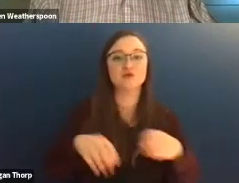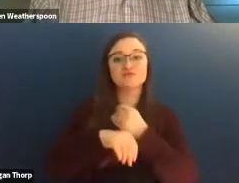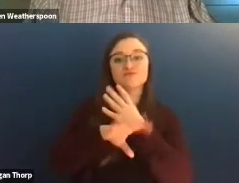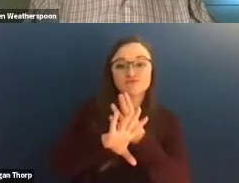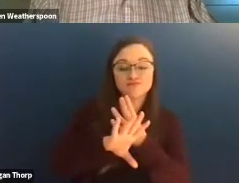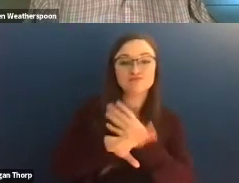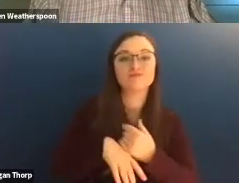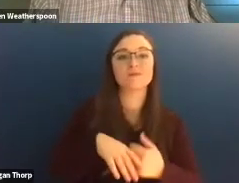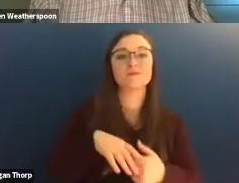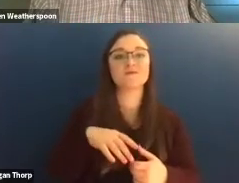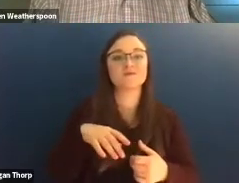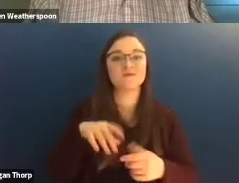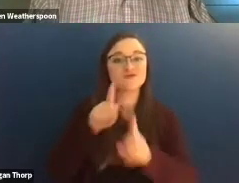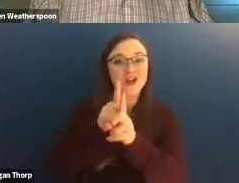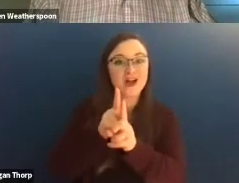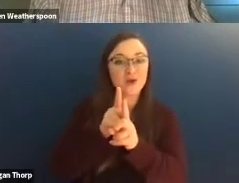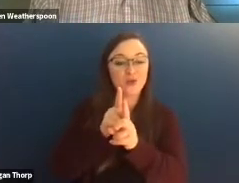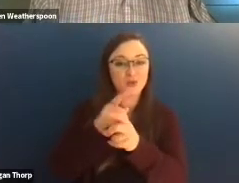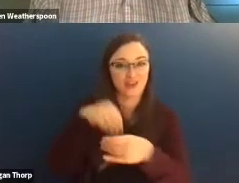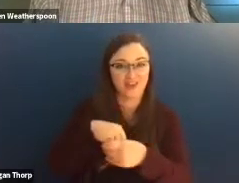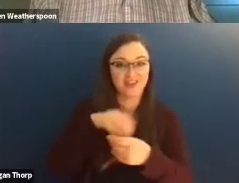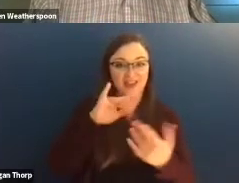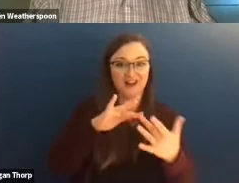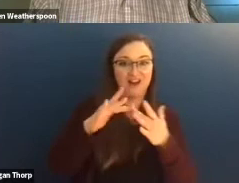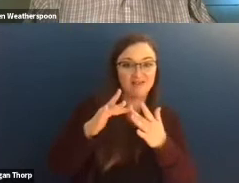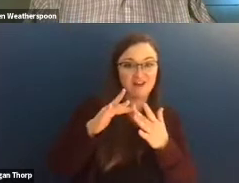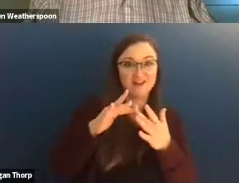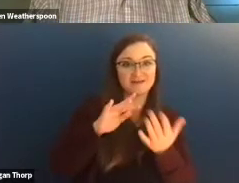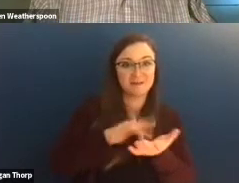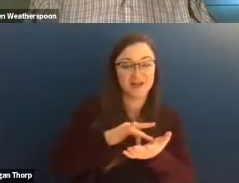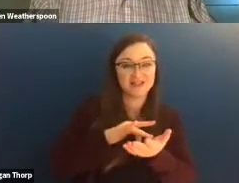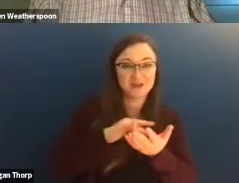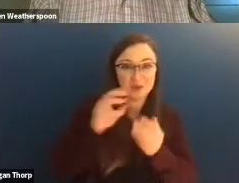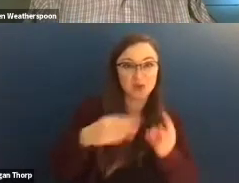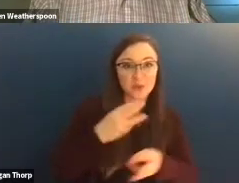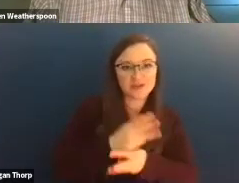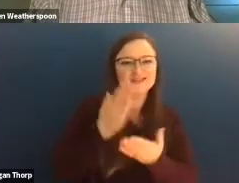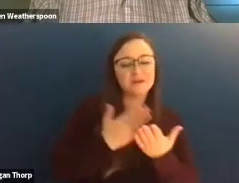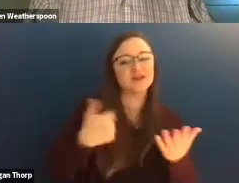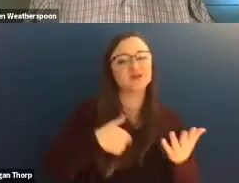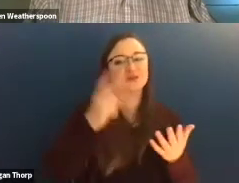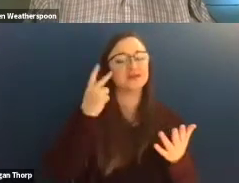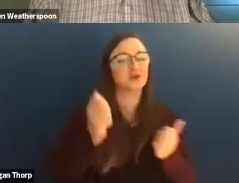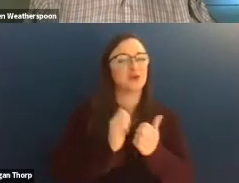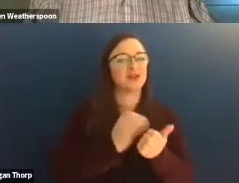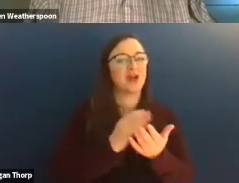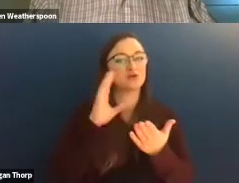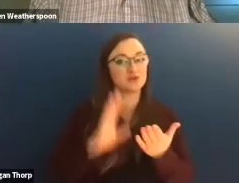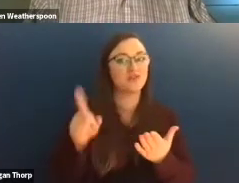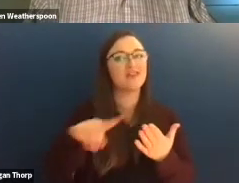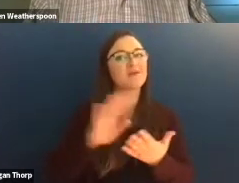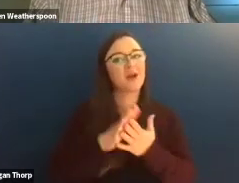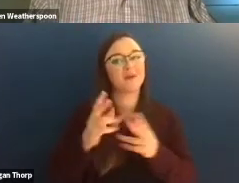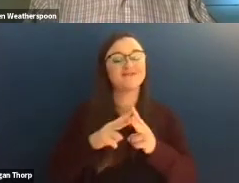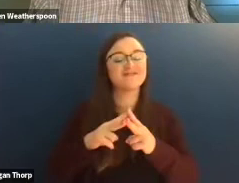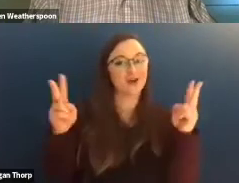them in the telemedicine world is something that we're seeing with our students. And, you know, students are getting very, very